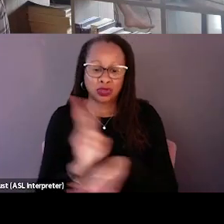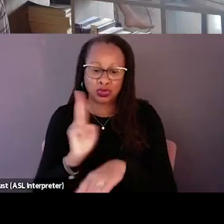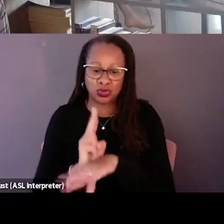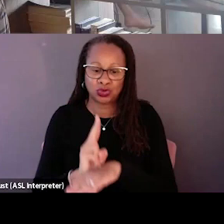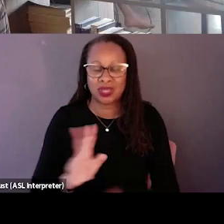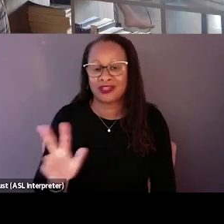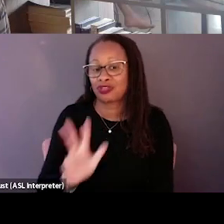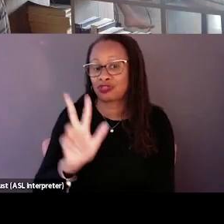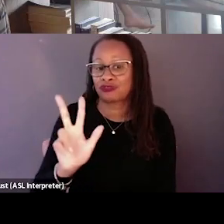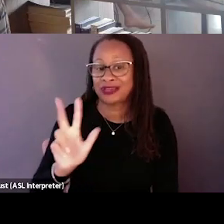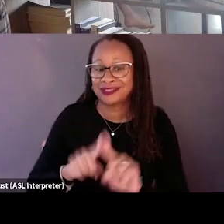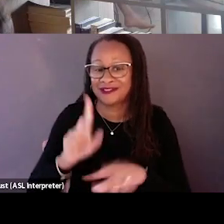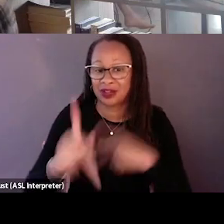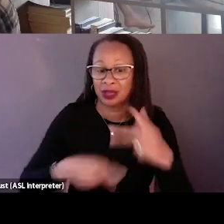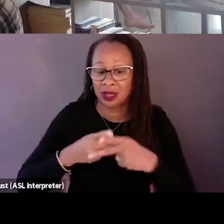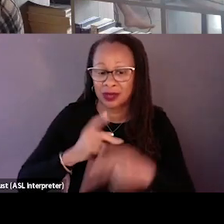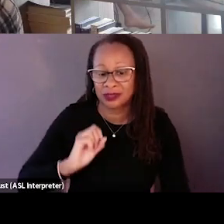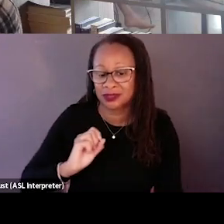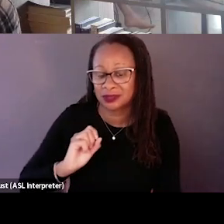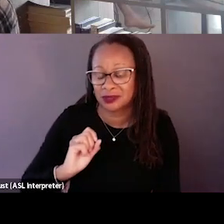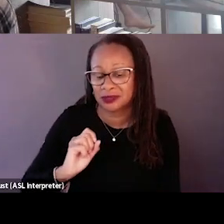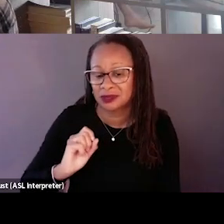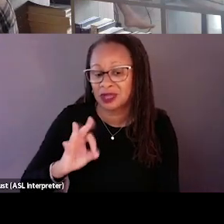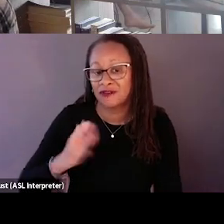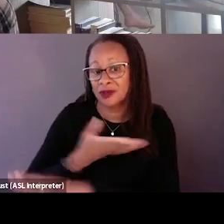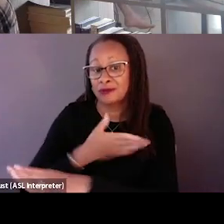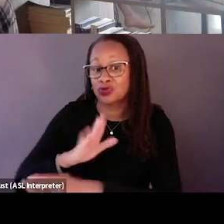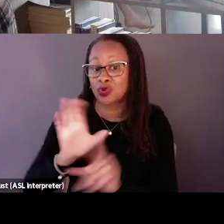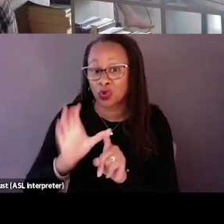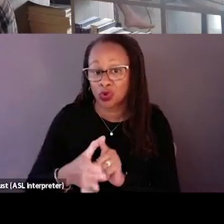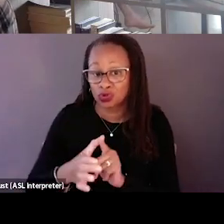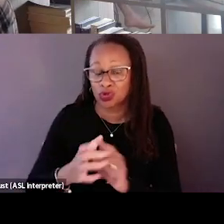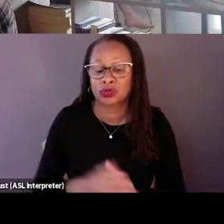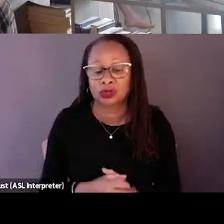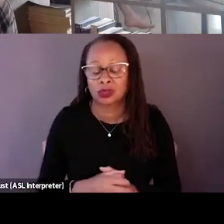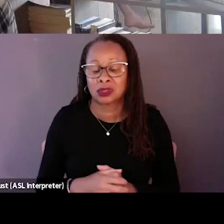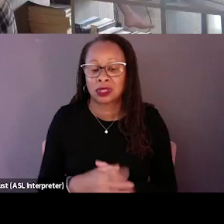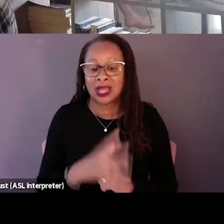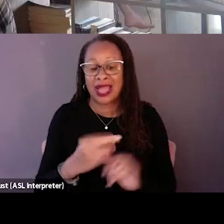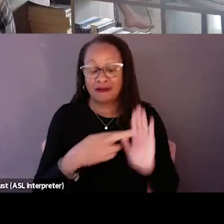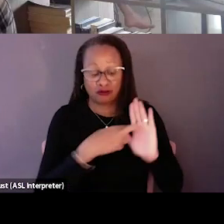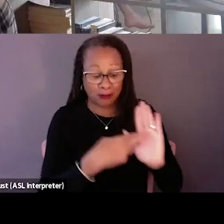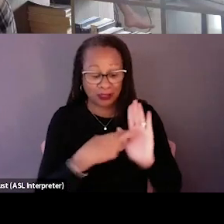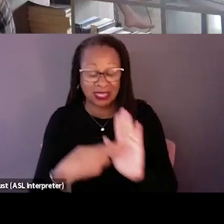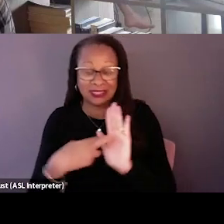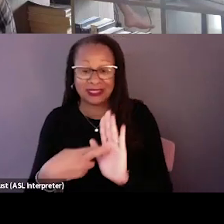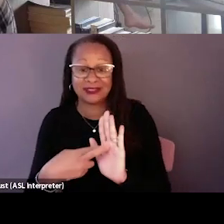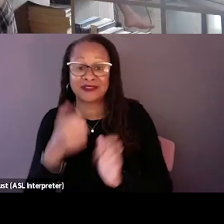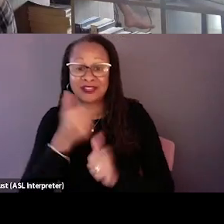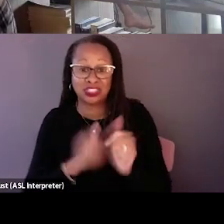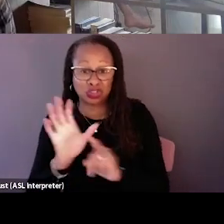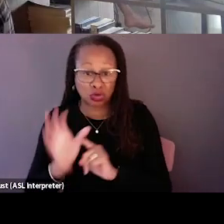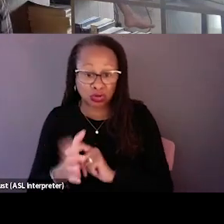3 different kinds of musical culture and representatives of each of those